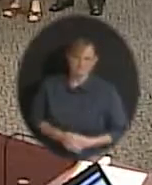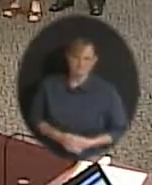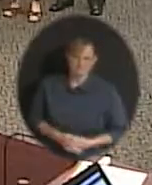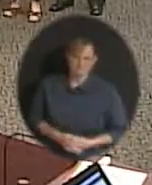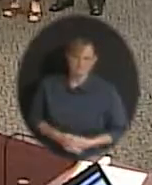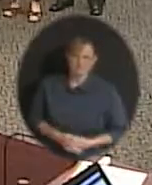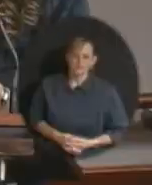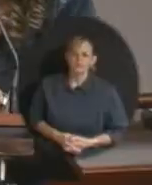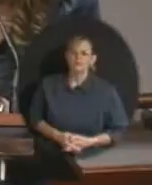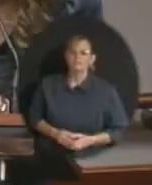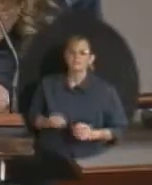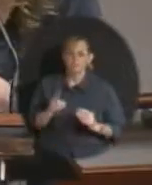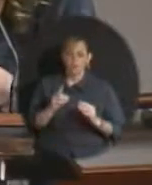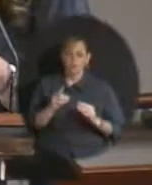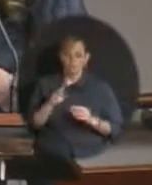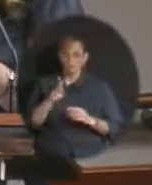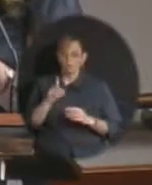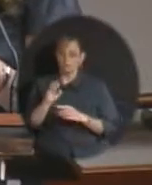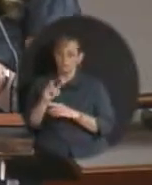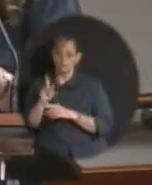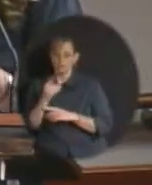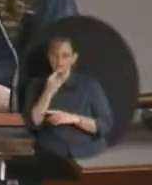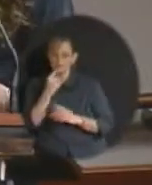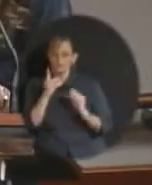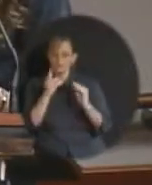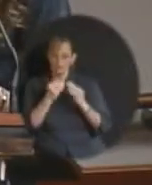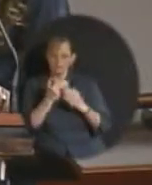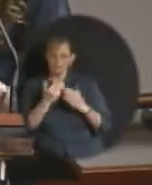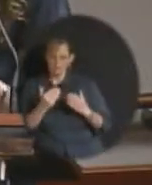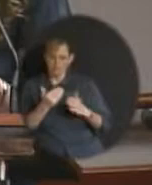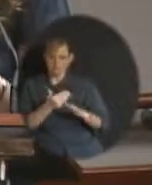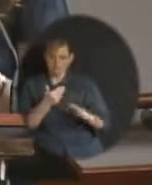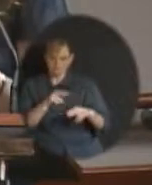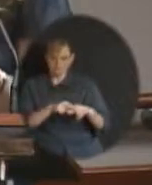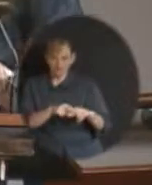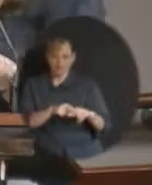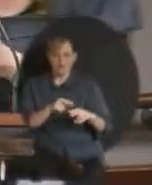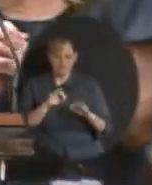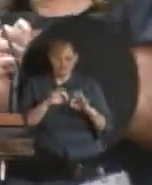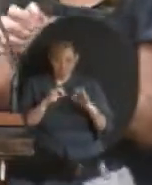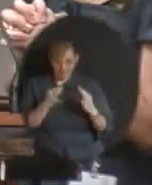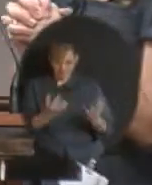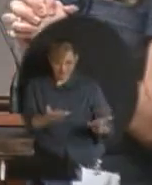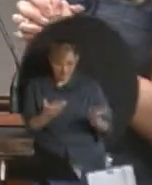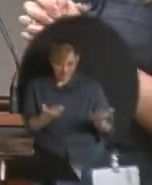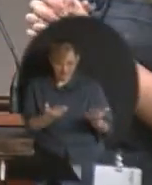One last thing before you sit down. Are your families here tonight? Because we'd love for them to stand to be recognized as well.